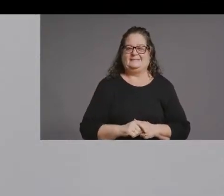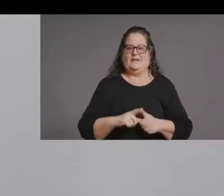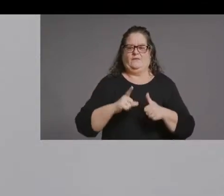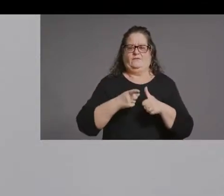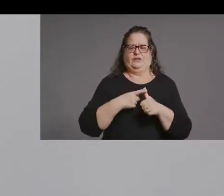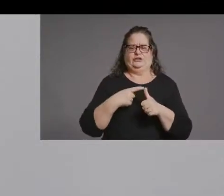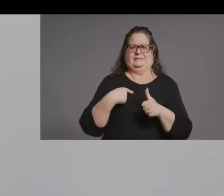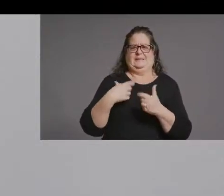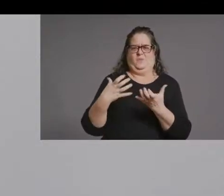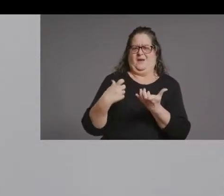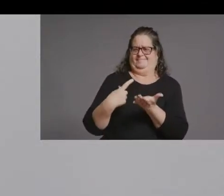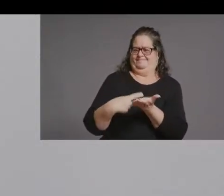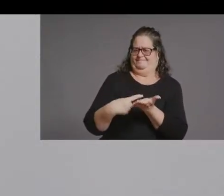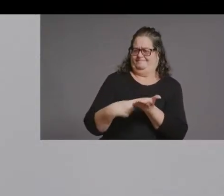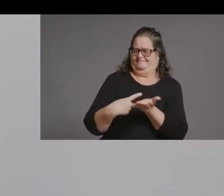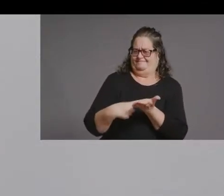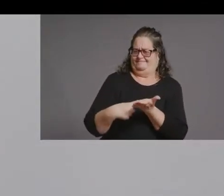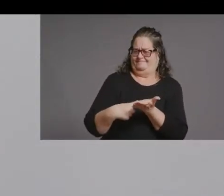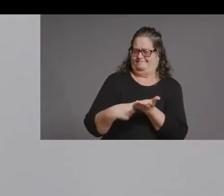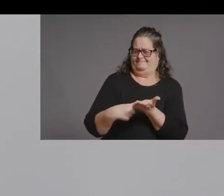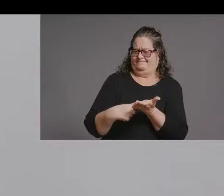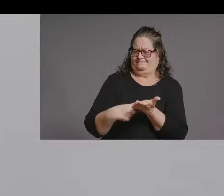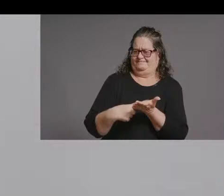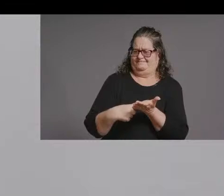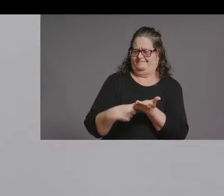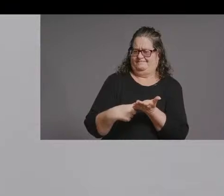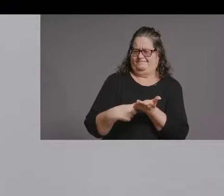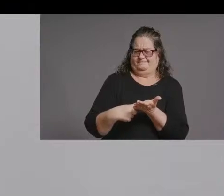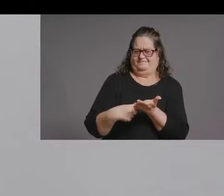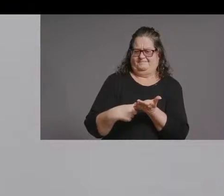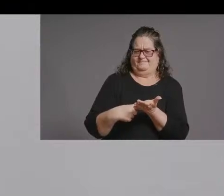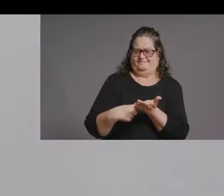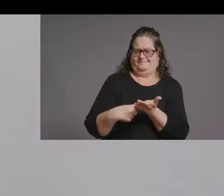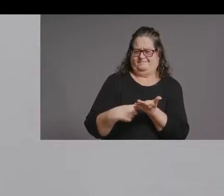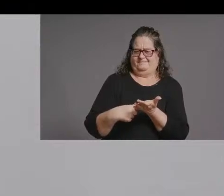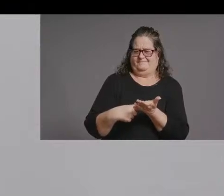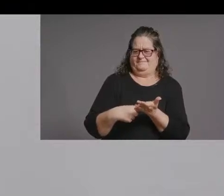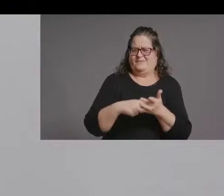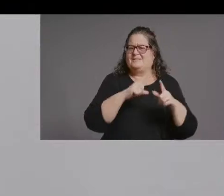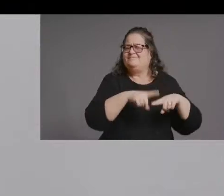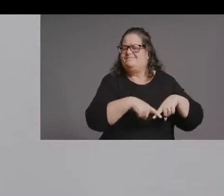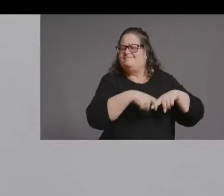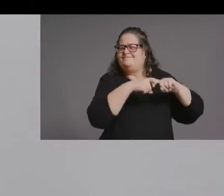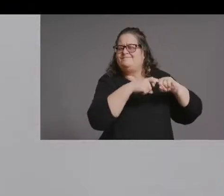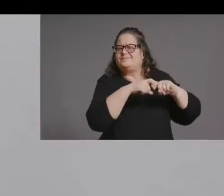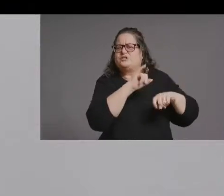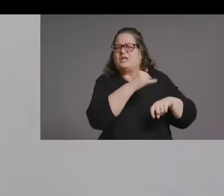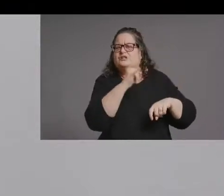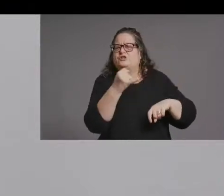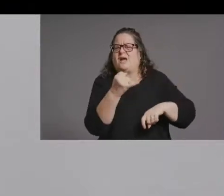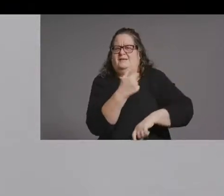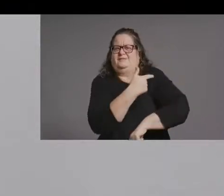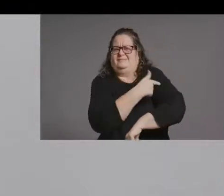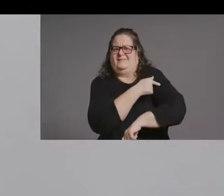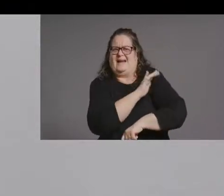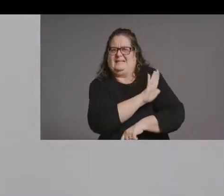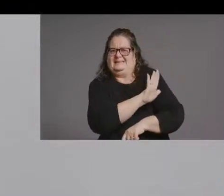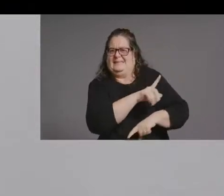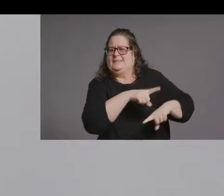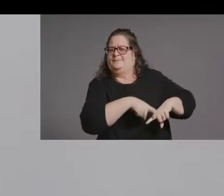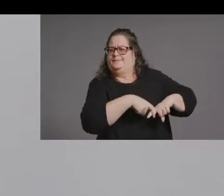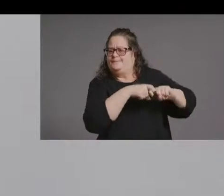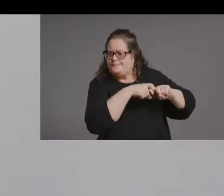the CVSD that we're seeing from the Johnson & Johnson vaccine. Is there any indication that we're going to see this